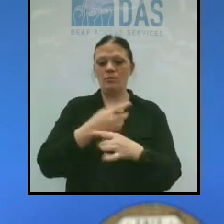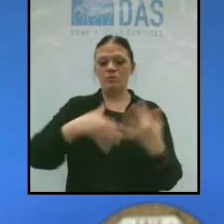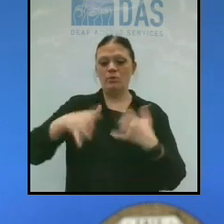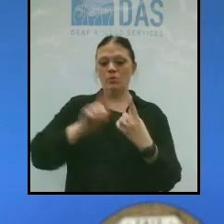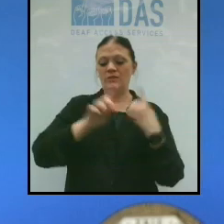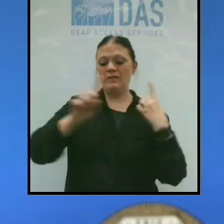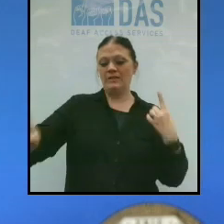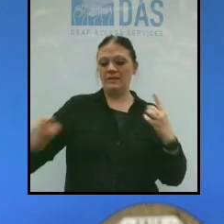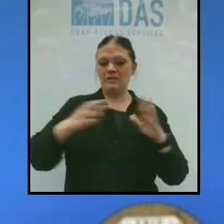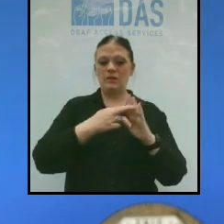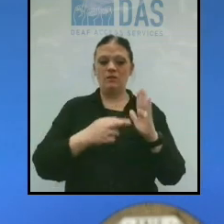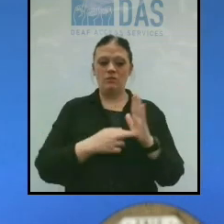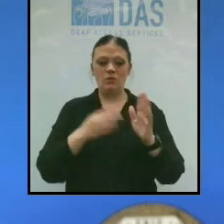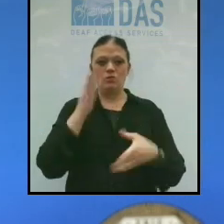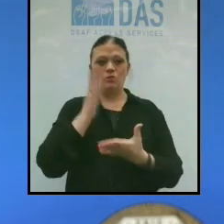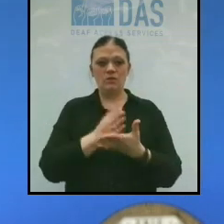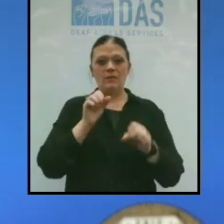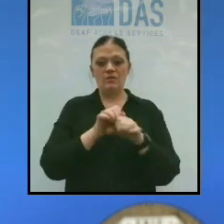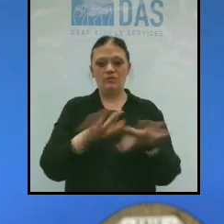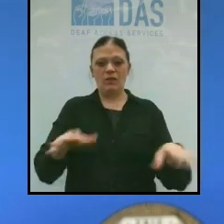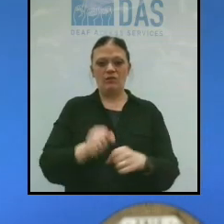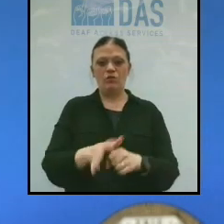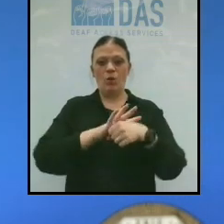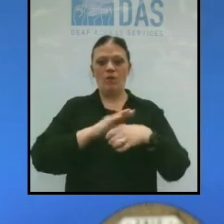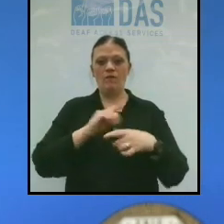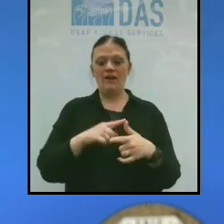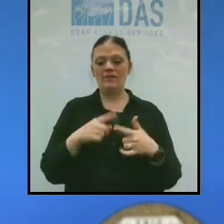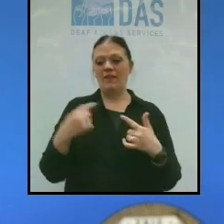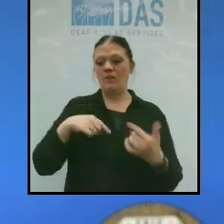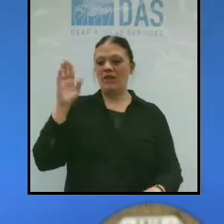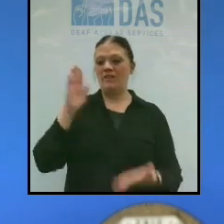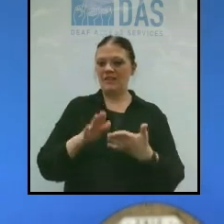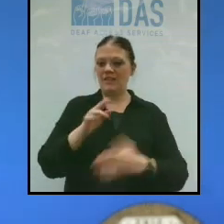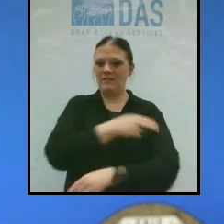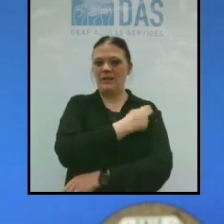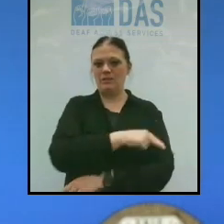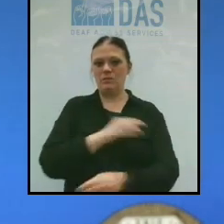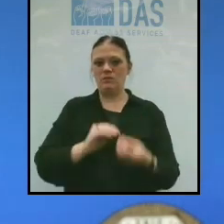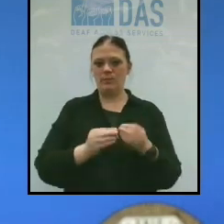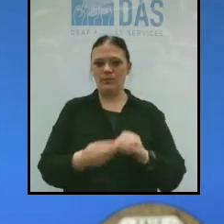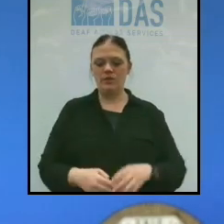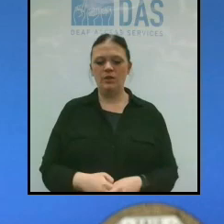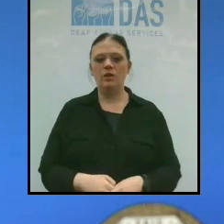so we can stop the spread of the coronavirus, and then we would have less hospitalizations.